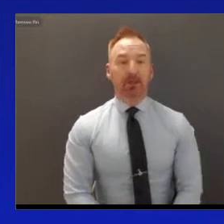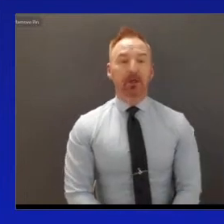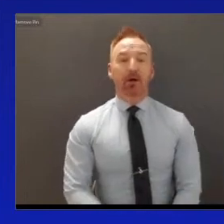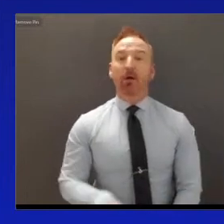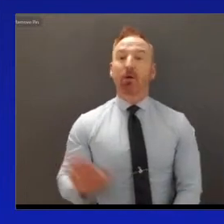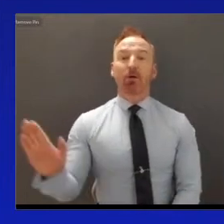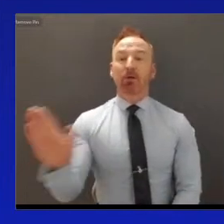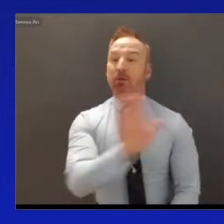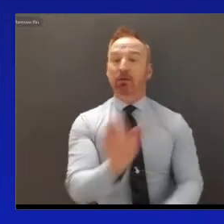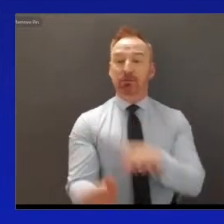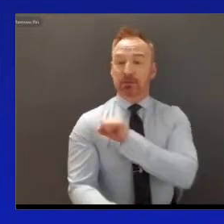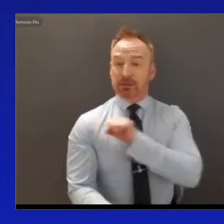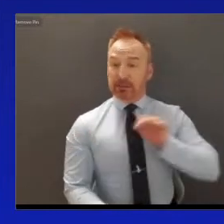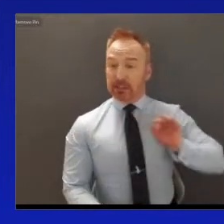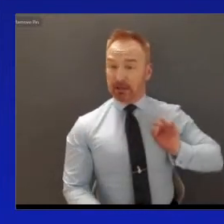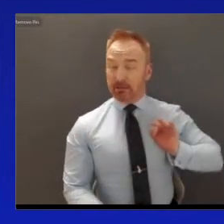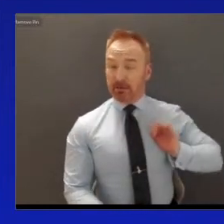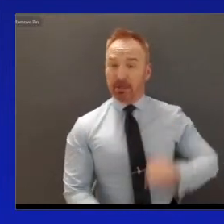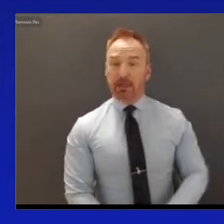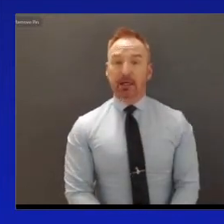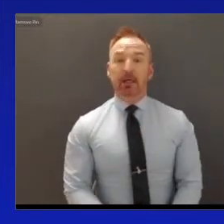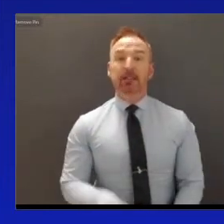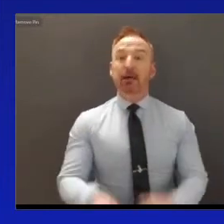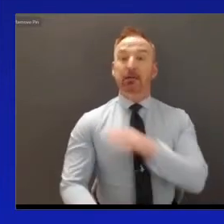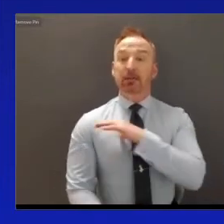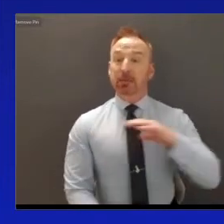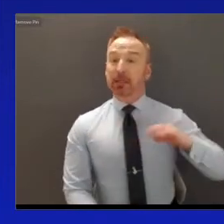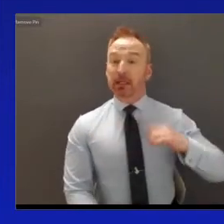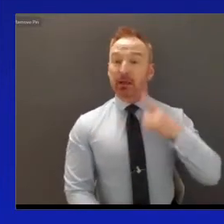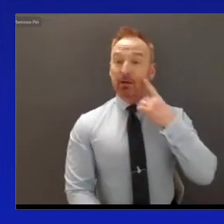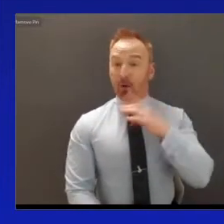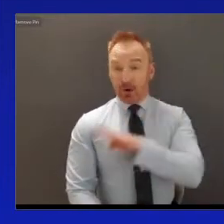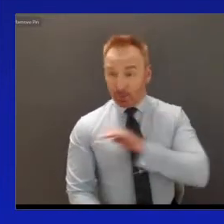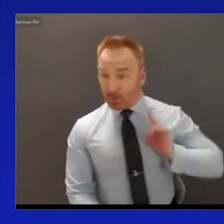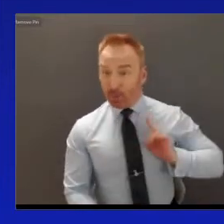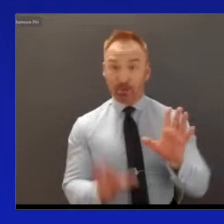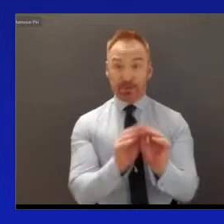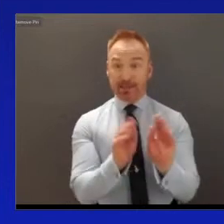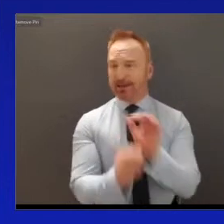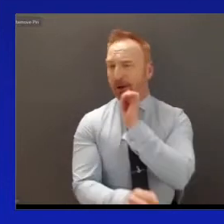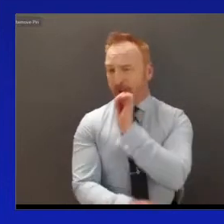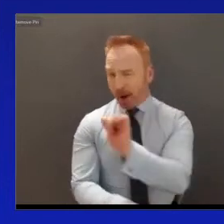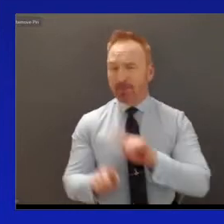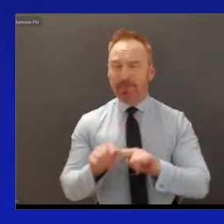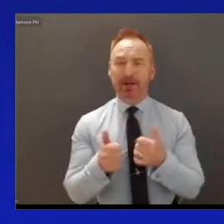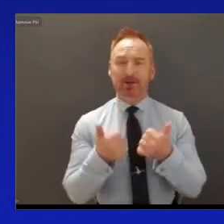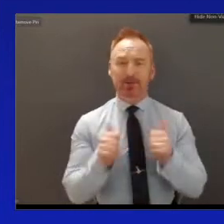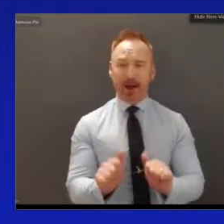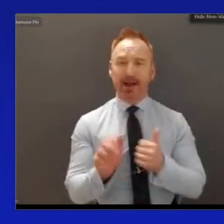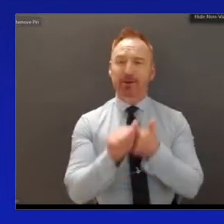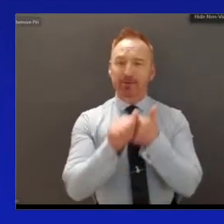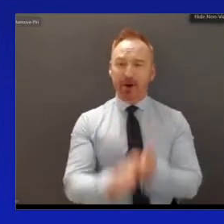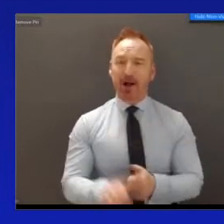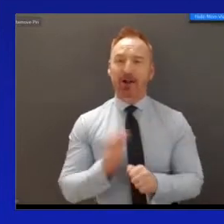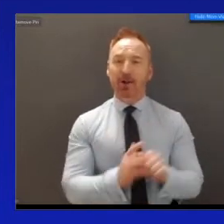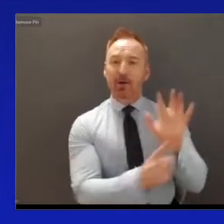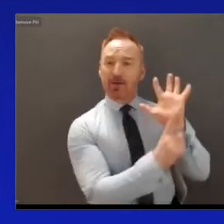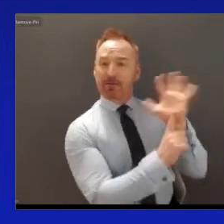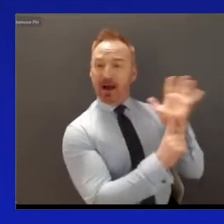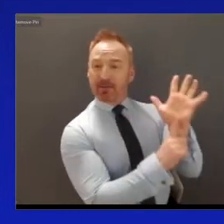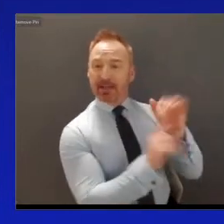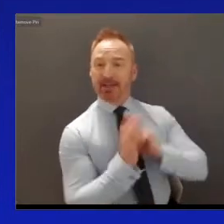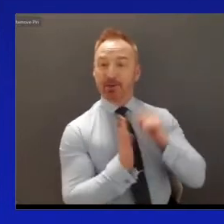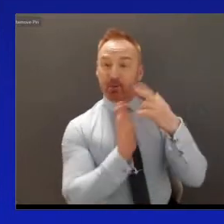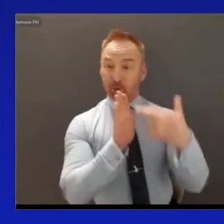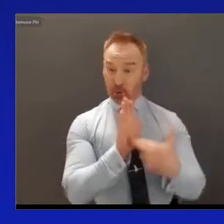staff. Now, while this isn't a committee or a board meeting, we're going to try and follow the 5-minute rule as much as possible so